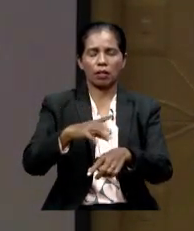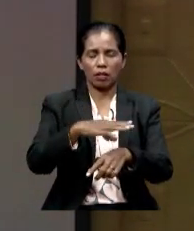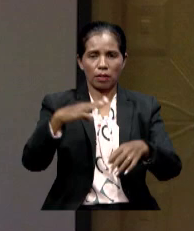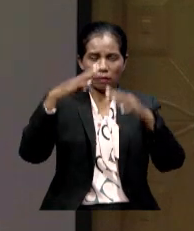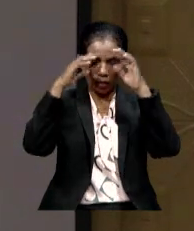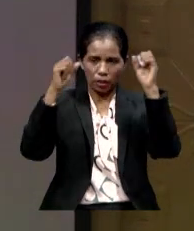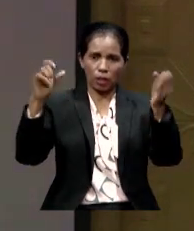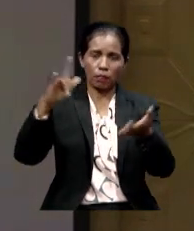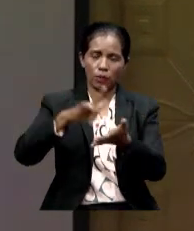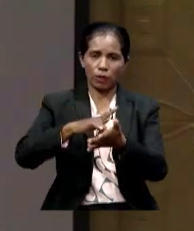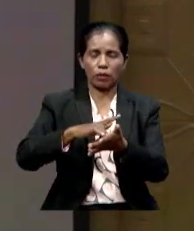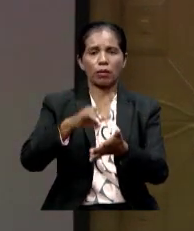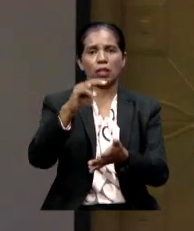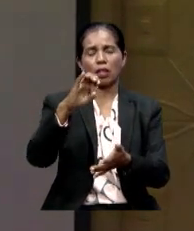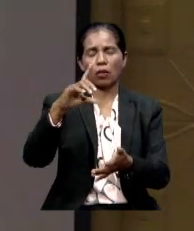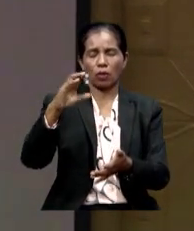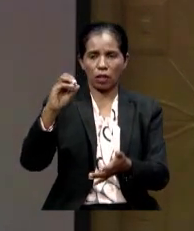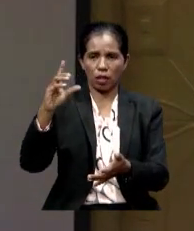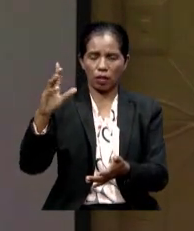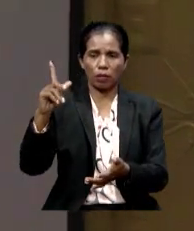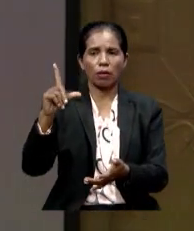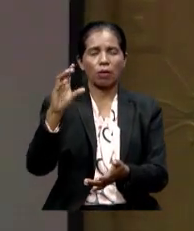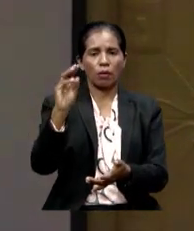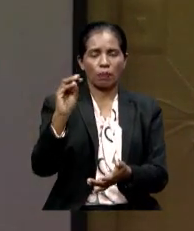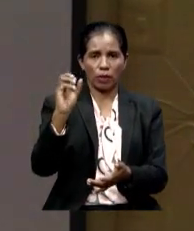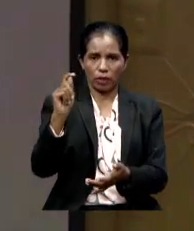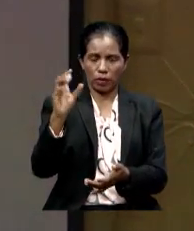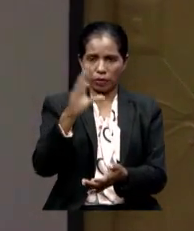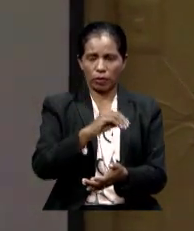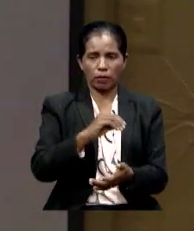design and build project to extend the existing